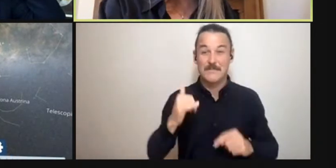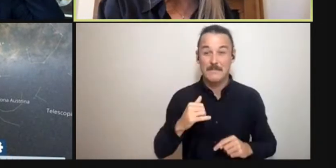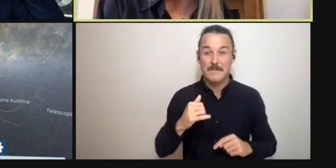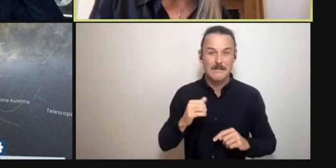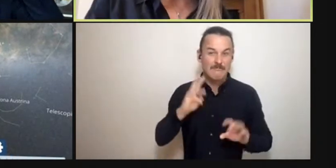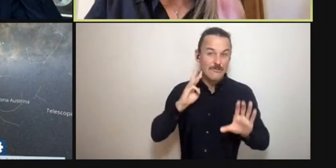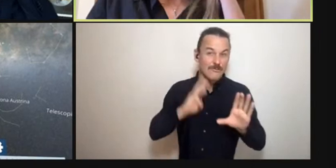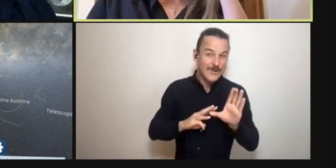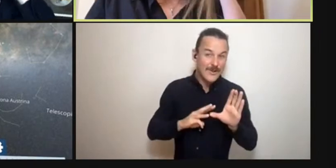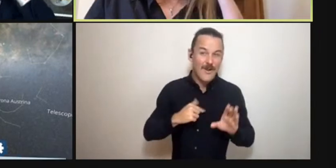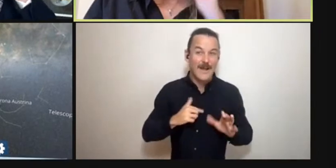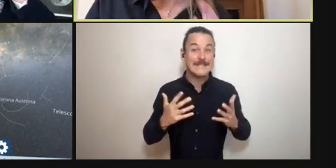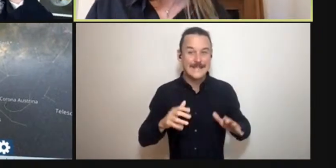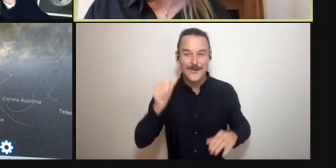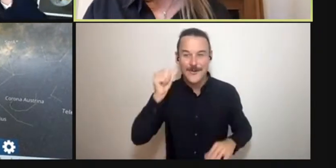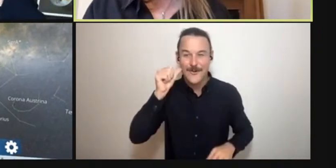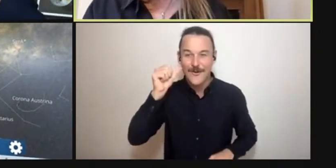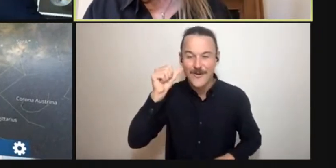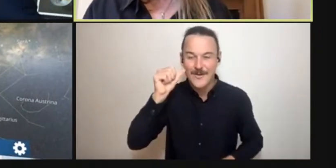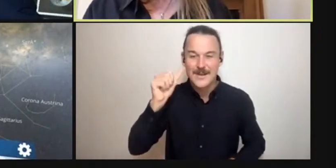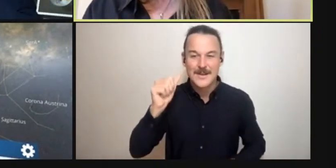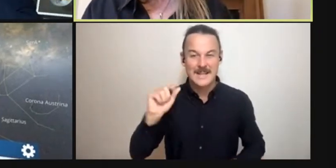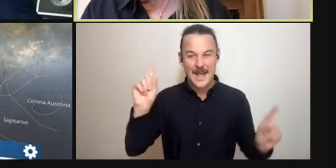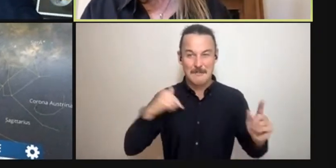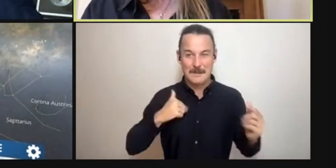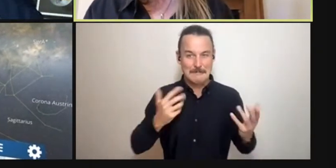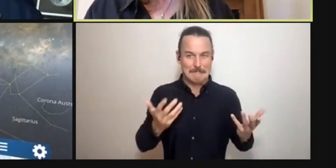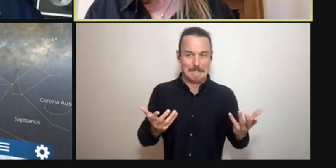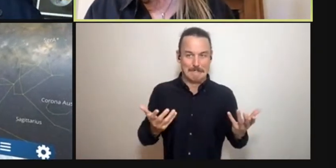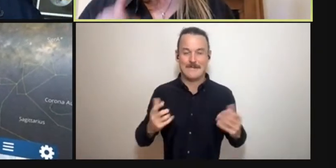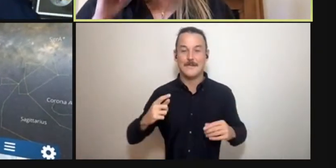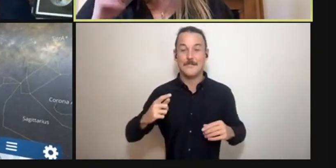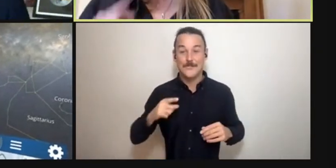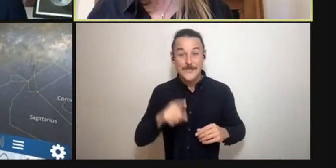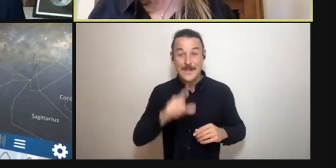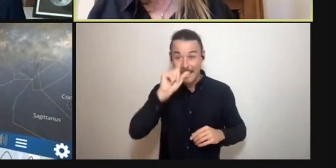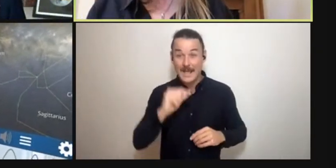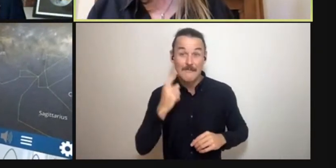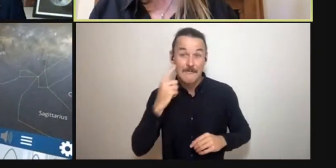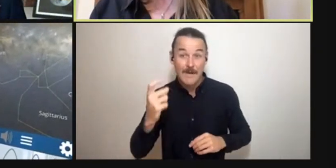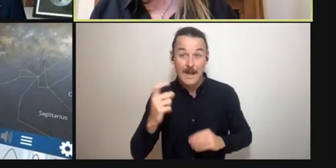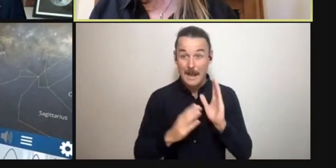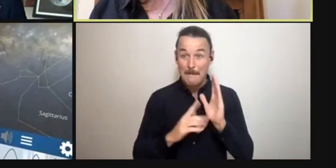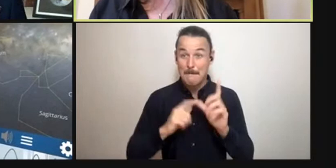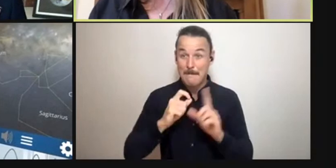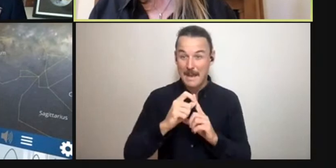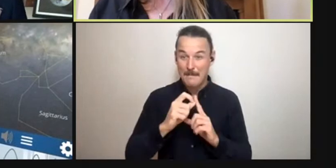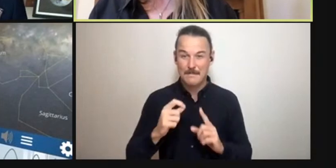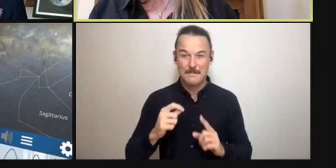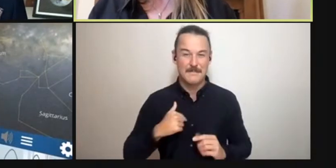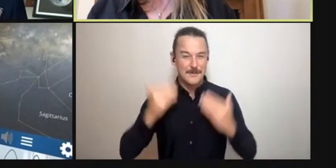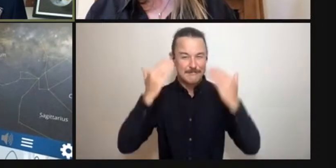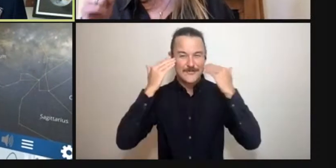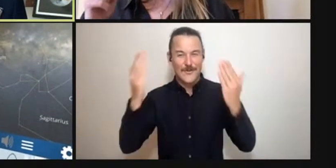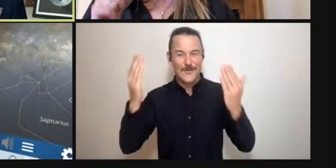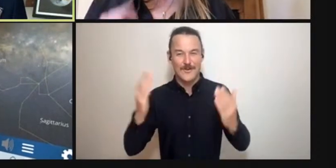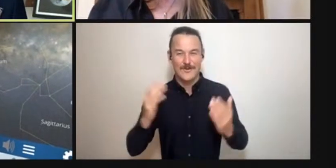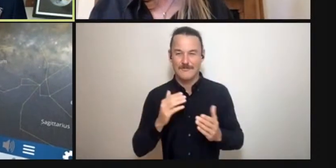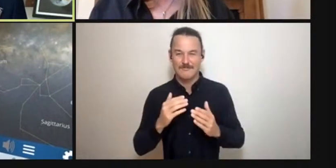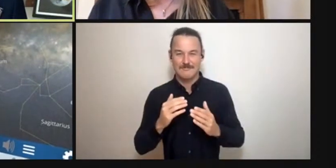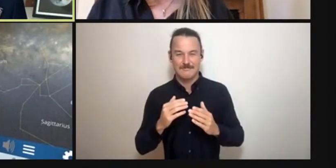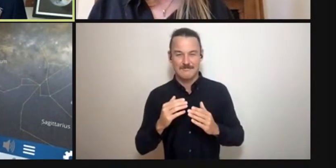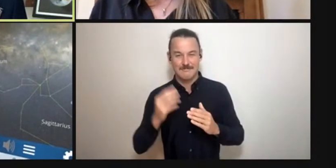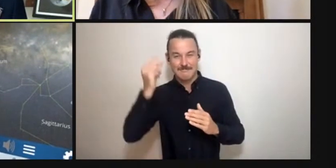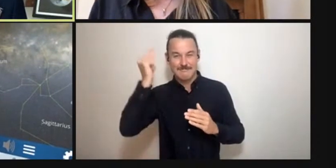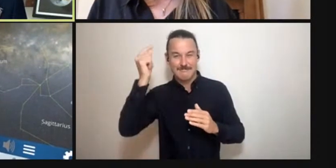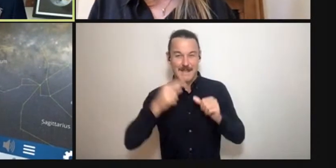And actually, you can find all kinds of cool maps. I do not know the answer of that off the top of my head. I'm gonna lowball